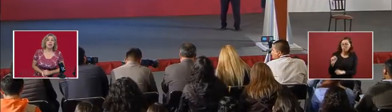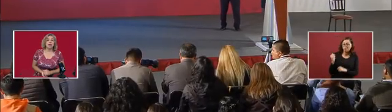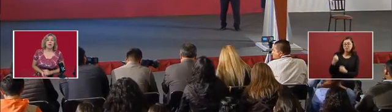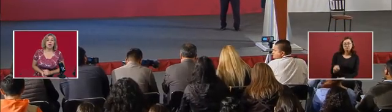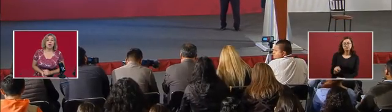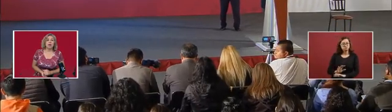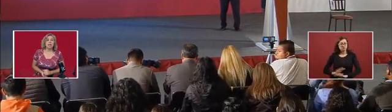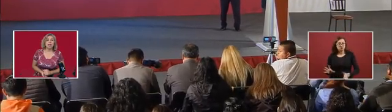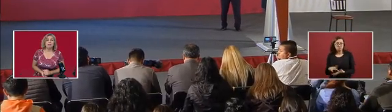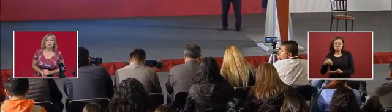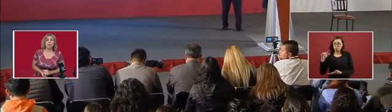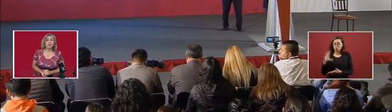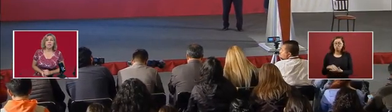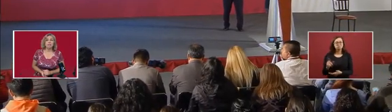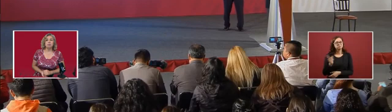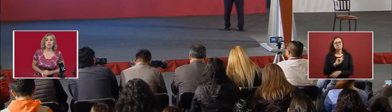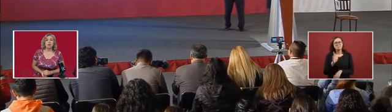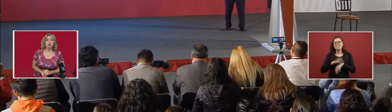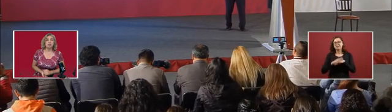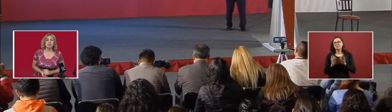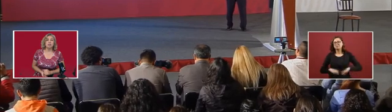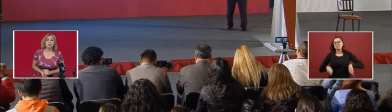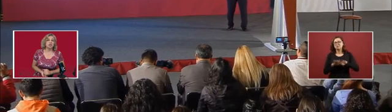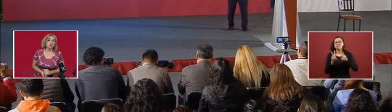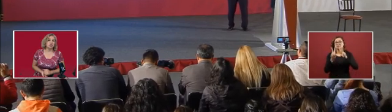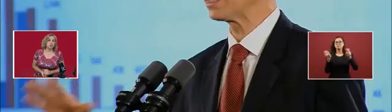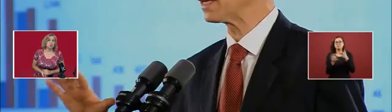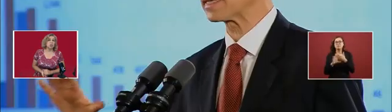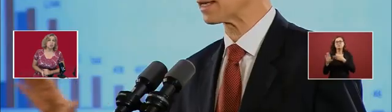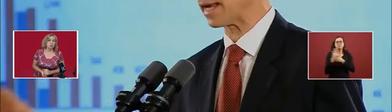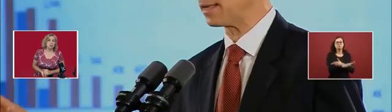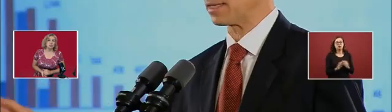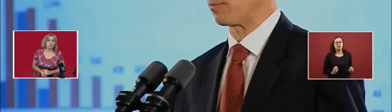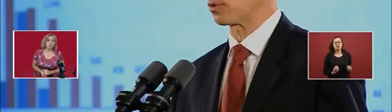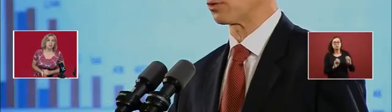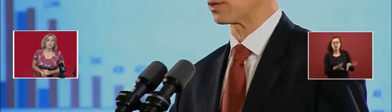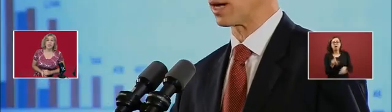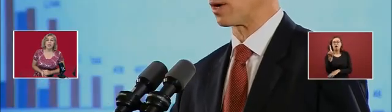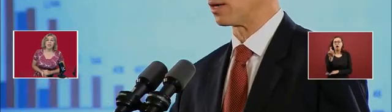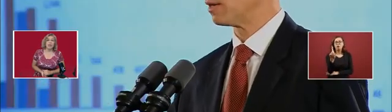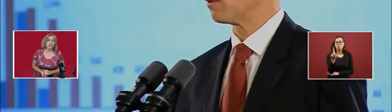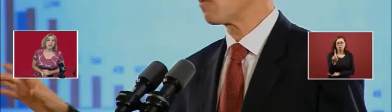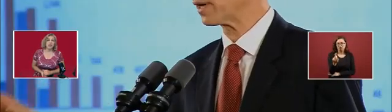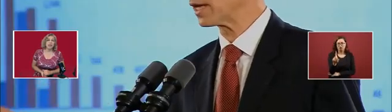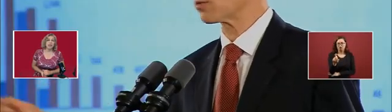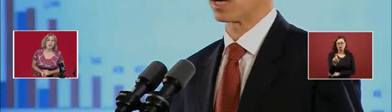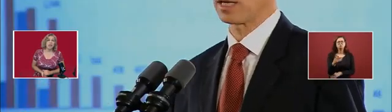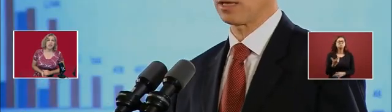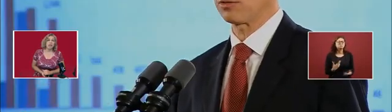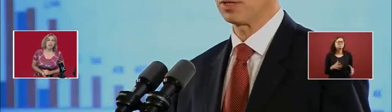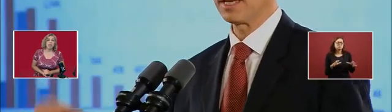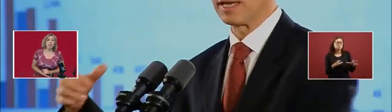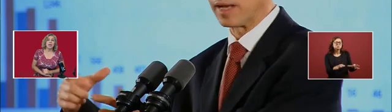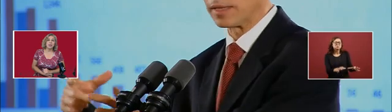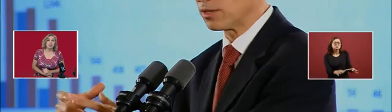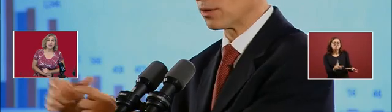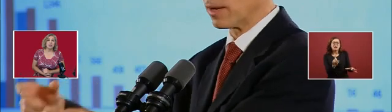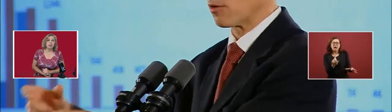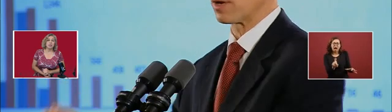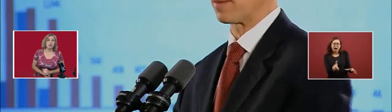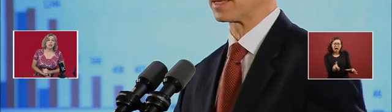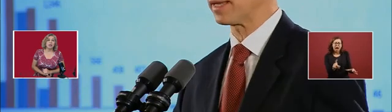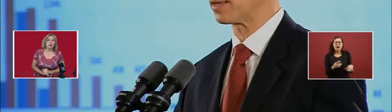houses, patios, and that's where you get the first part of the prevention, which is based on cleaning the